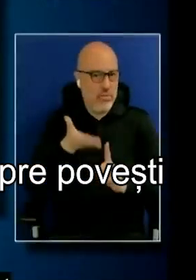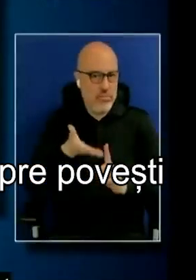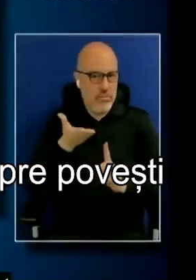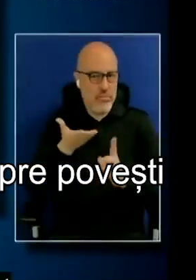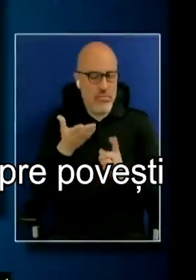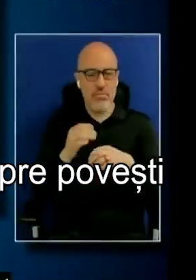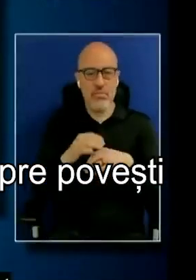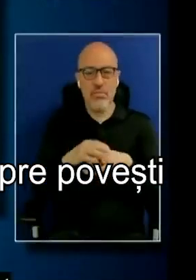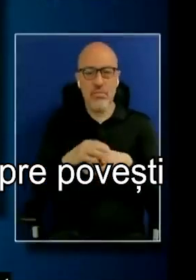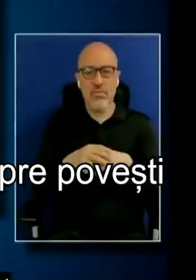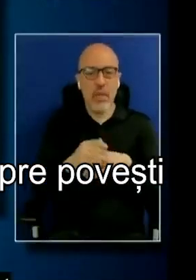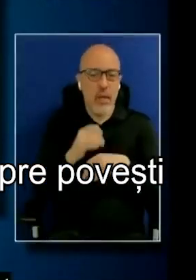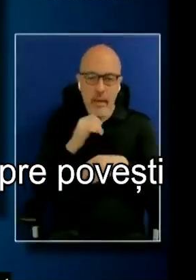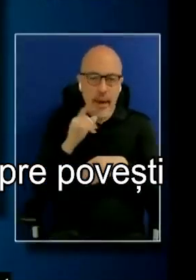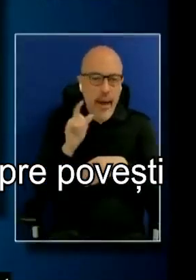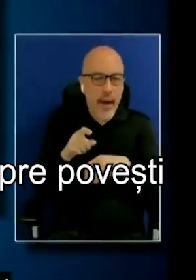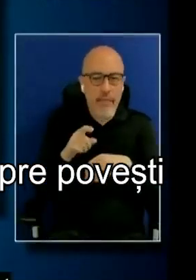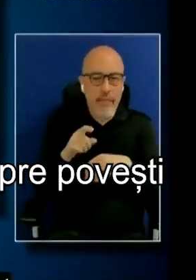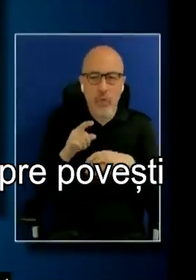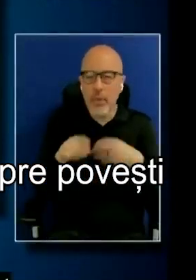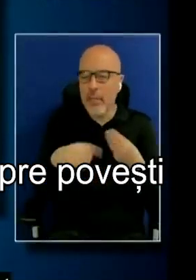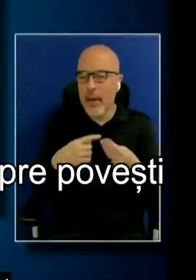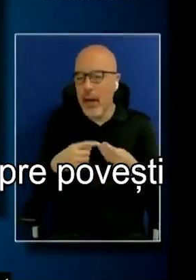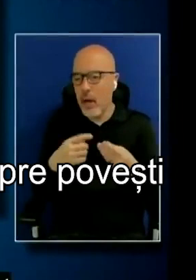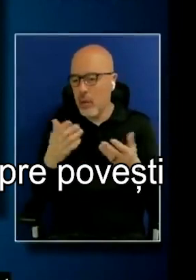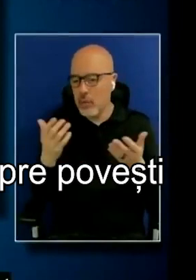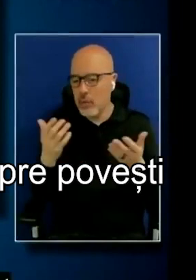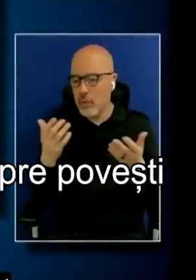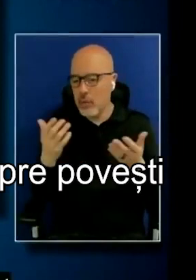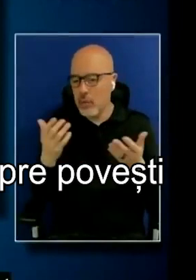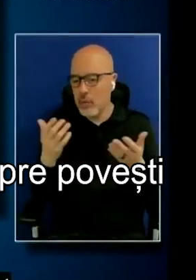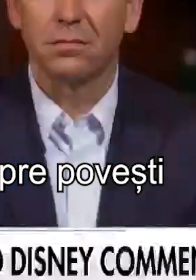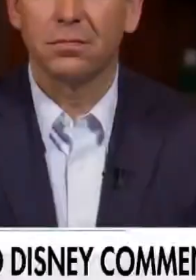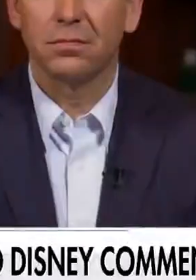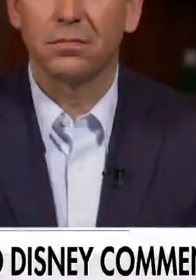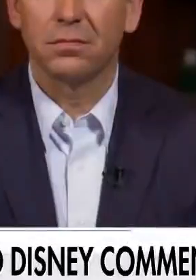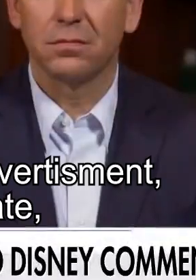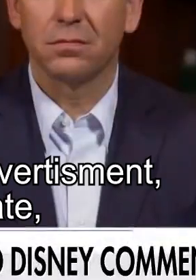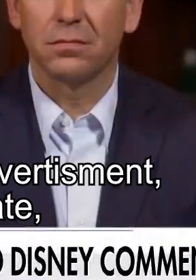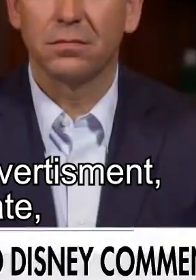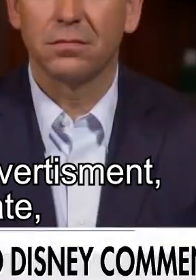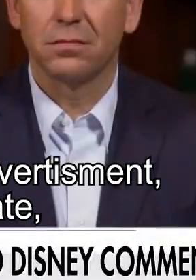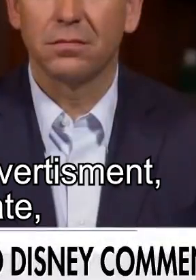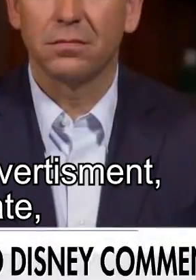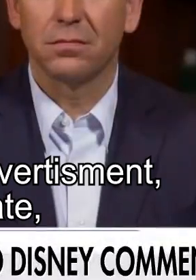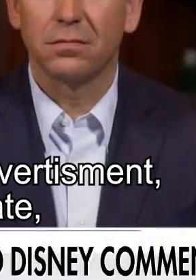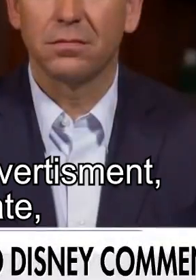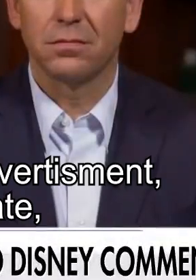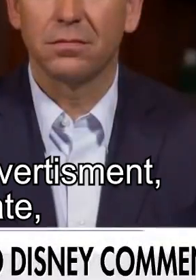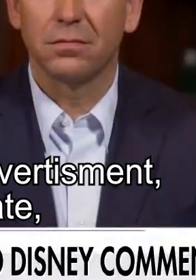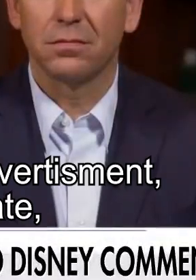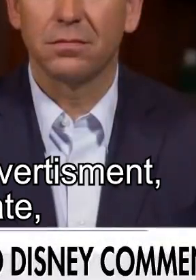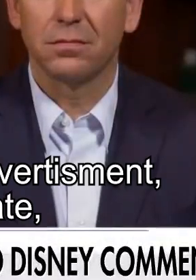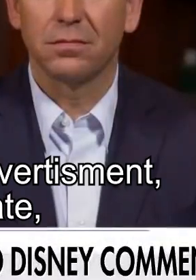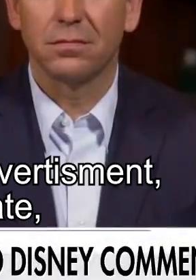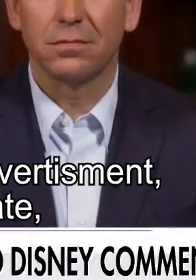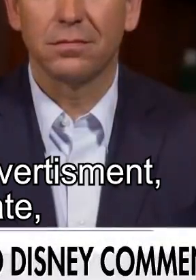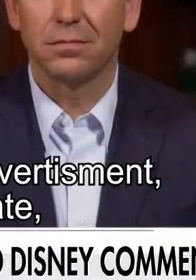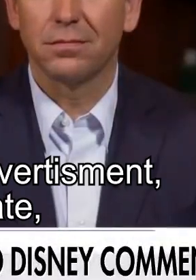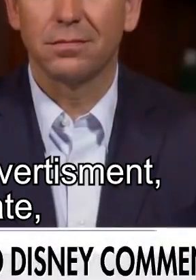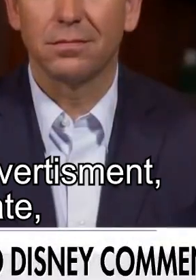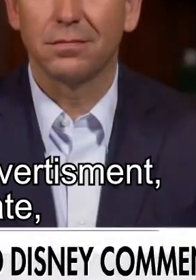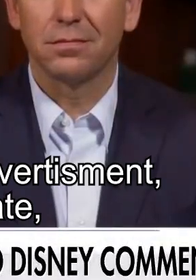and not have to be about gay stories. So I don't understand why